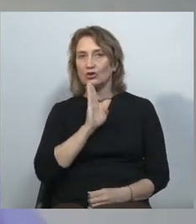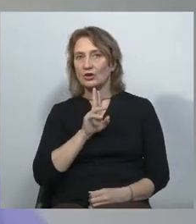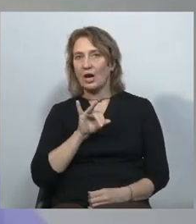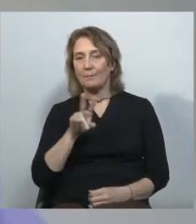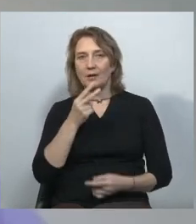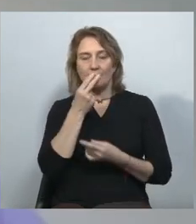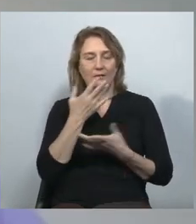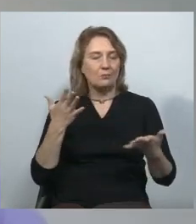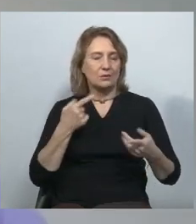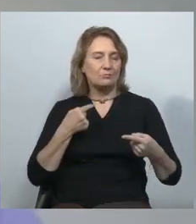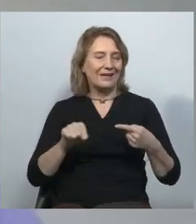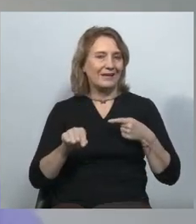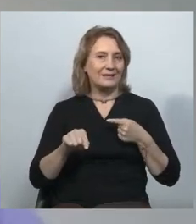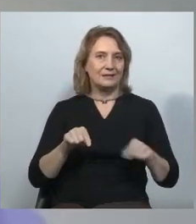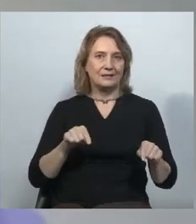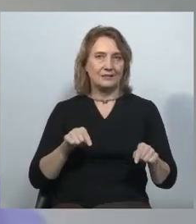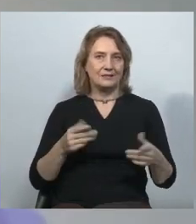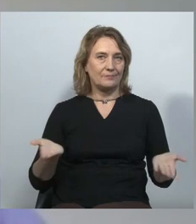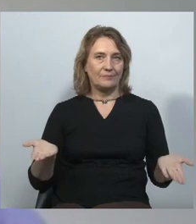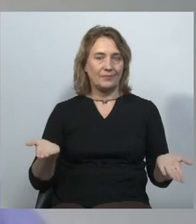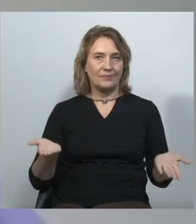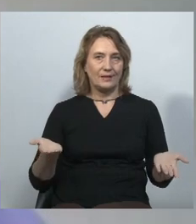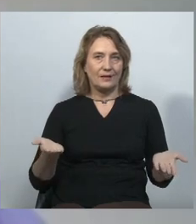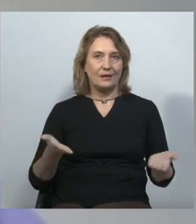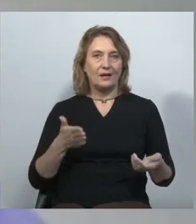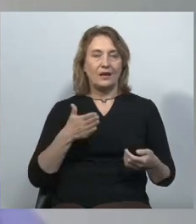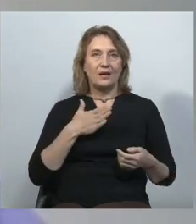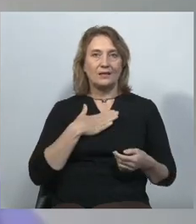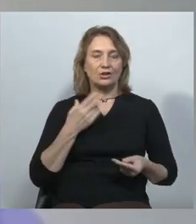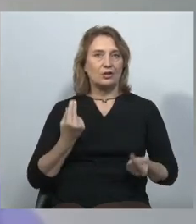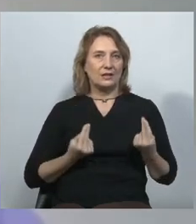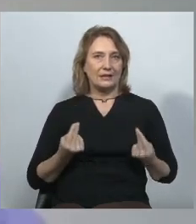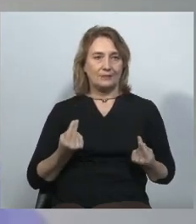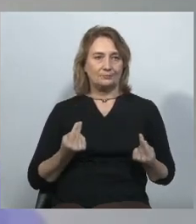we don't see a huge difference between how men and women